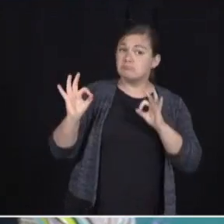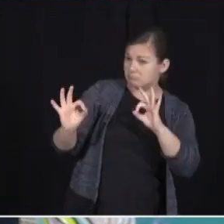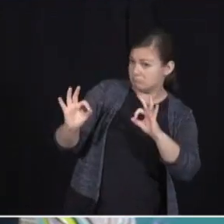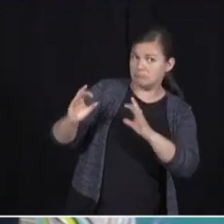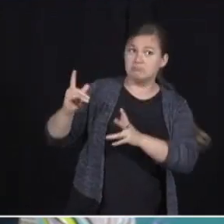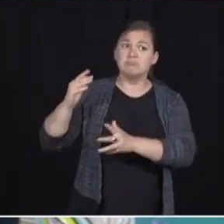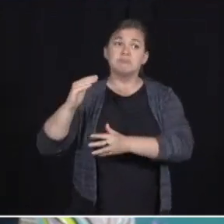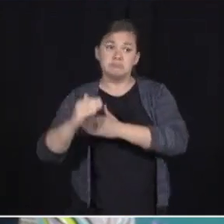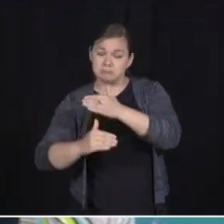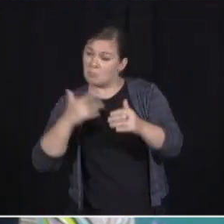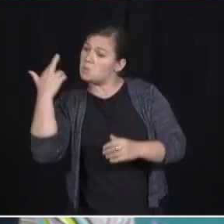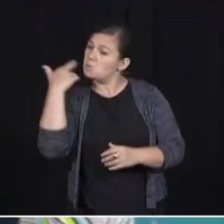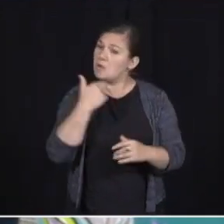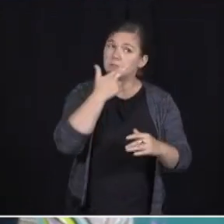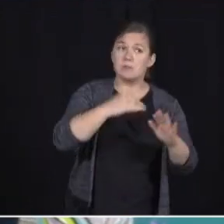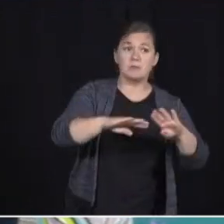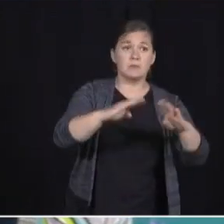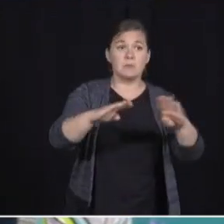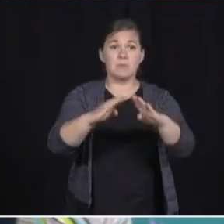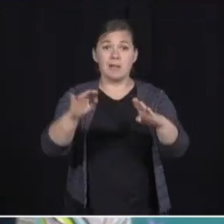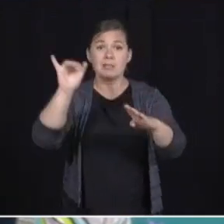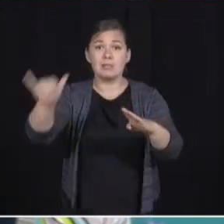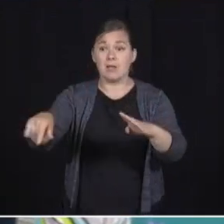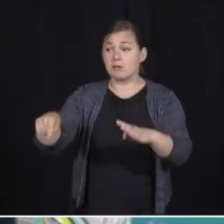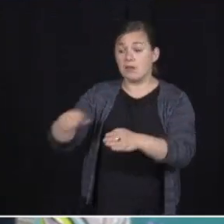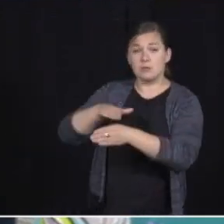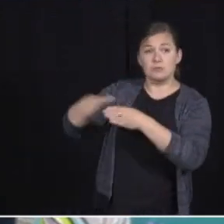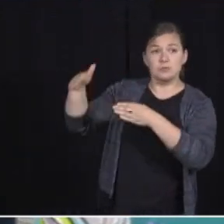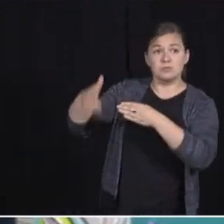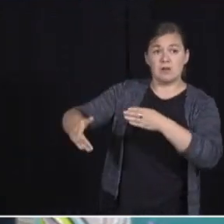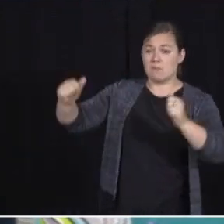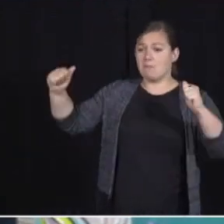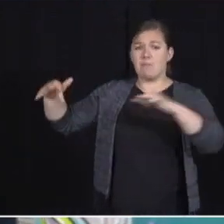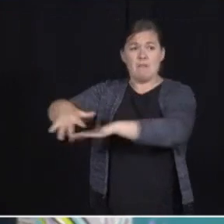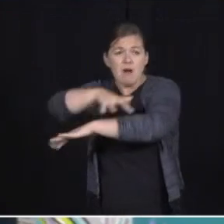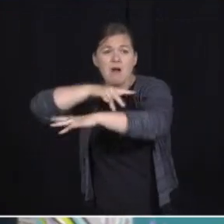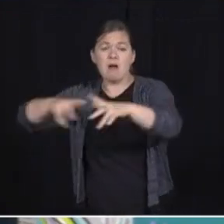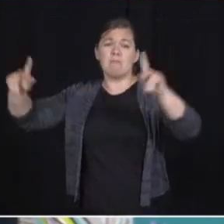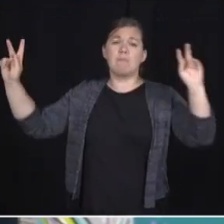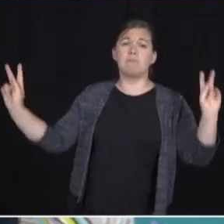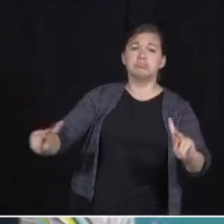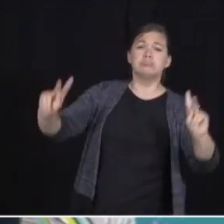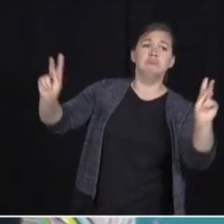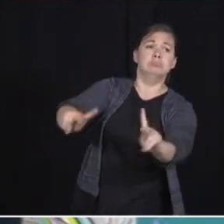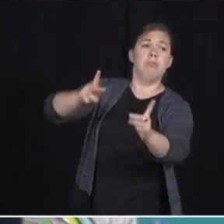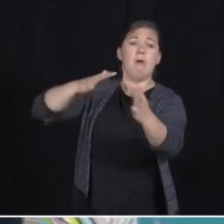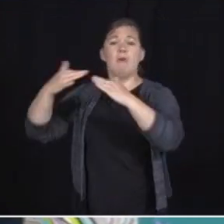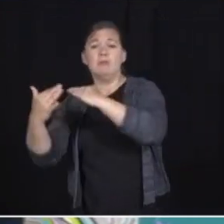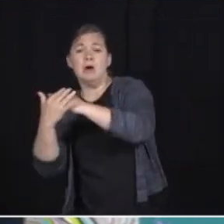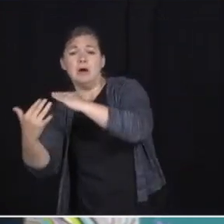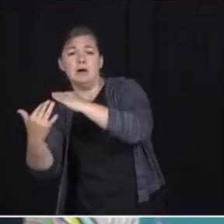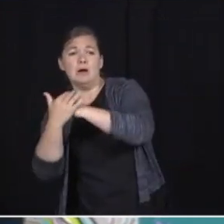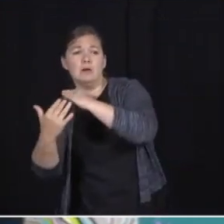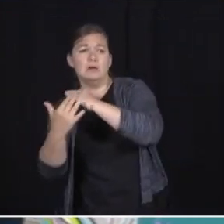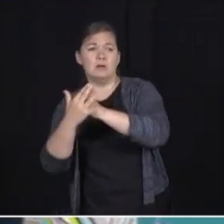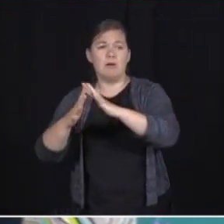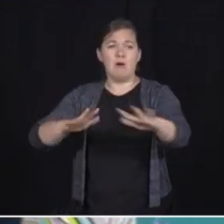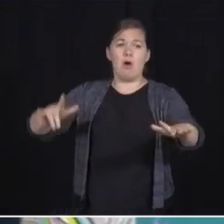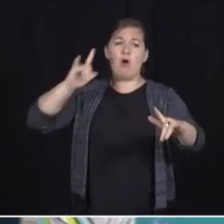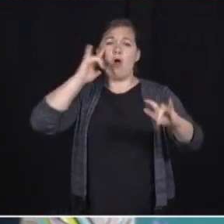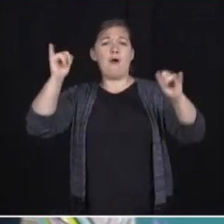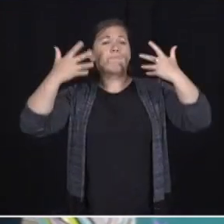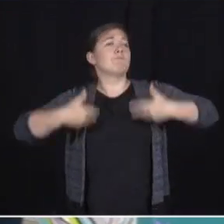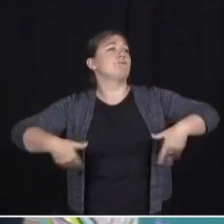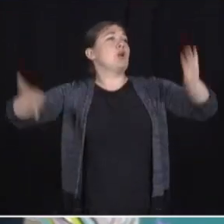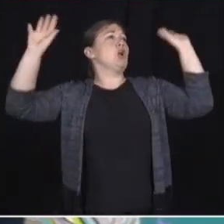weekend, people went to parties, beaches, and gatherings, acting like COVID-19 was over. You just have to